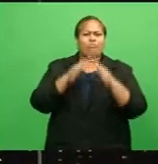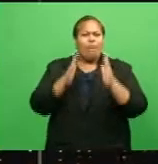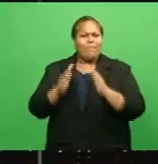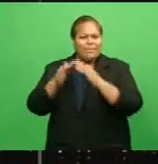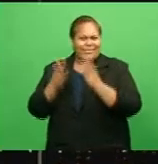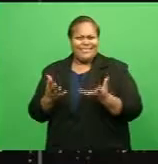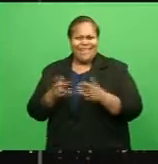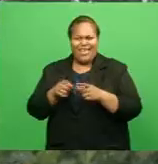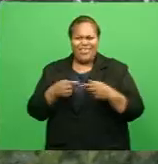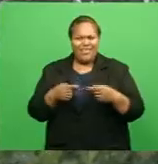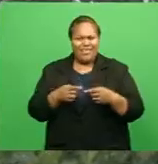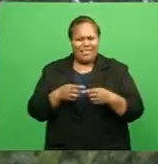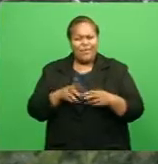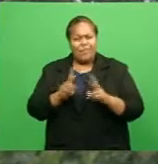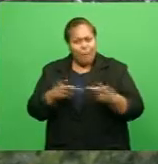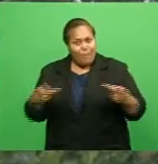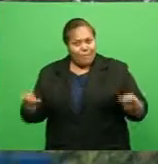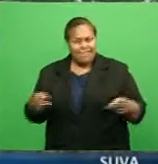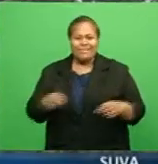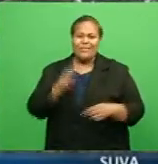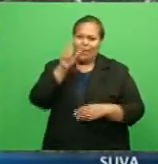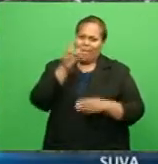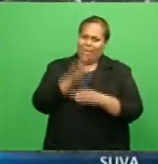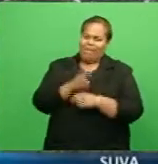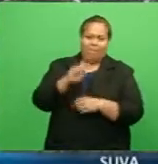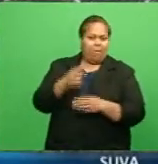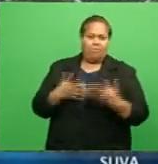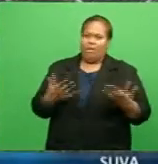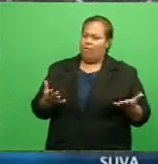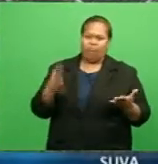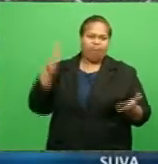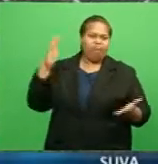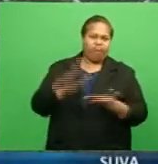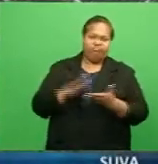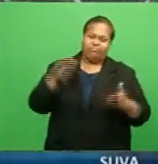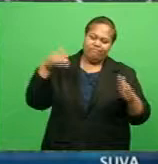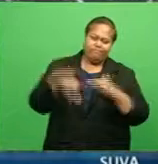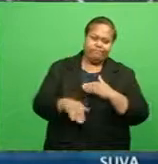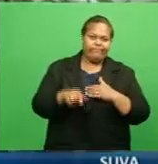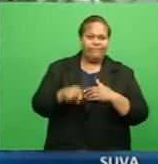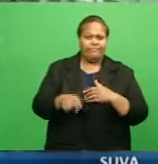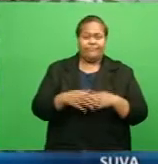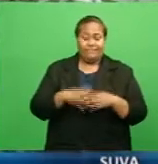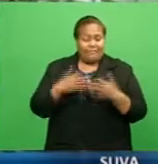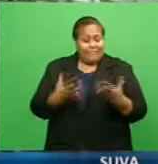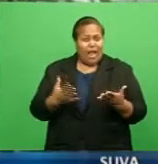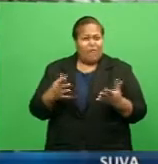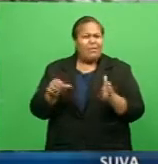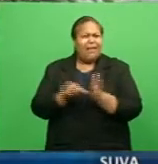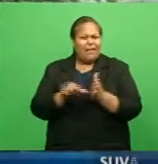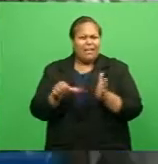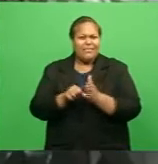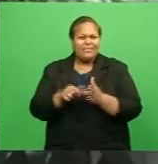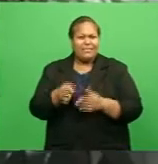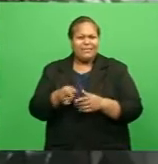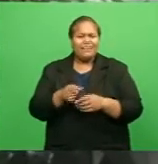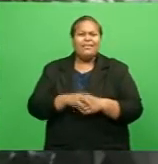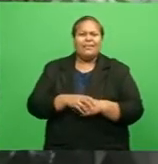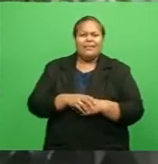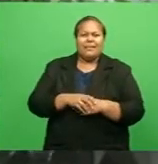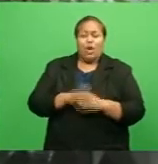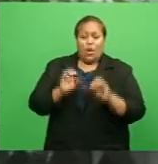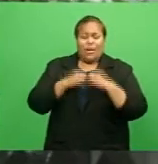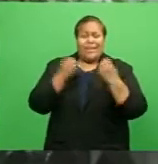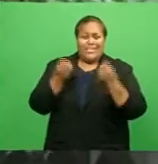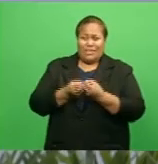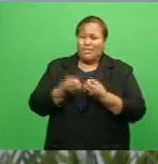Qctober reports. It's tough times in the real estate market, and the trend post-COVID-19 has seen valuers scrambling as